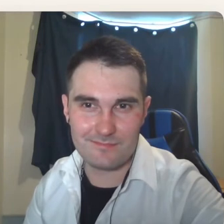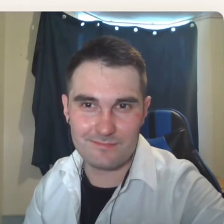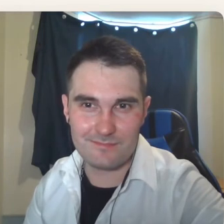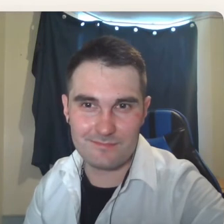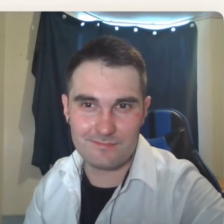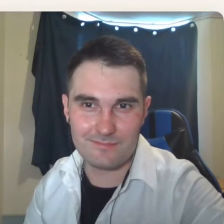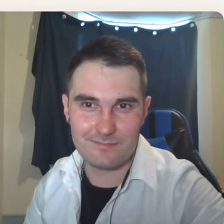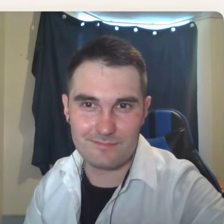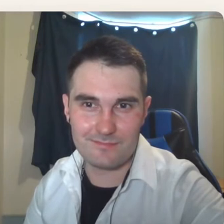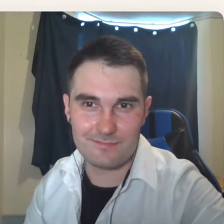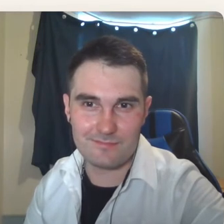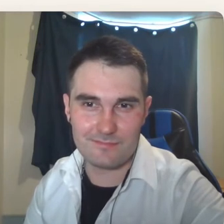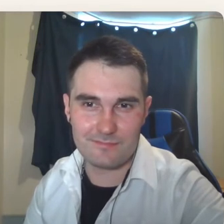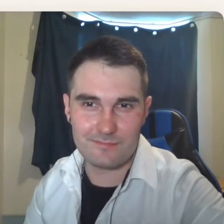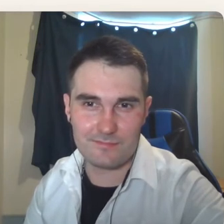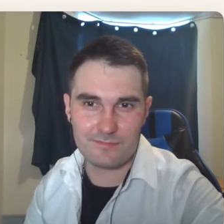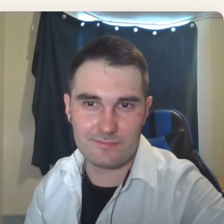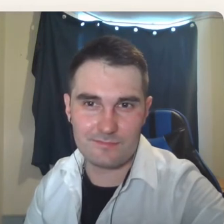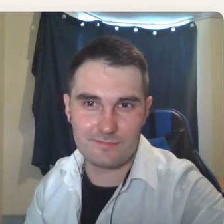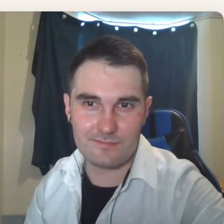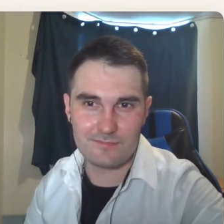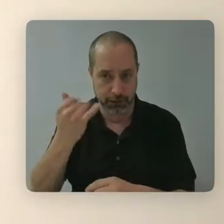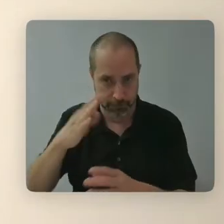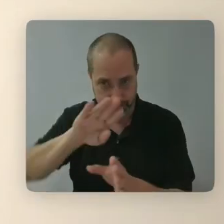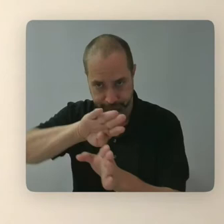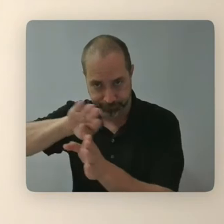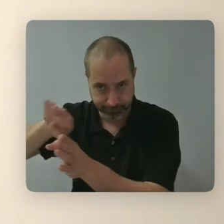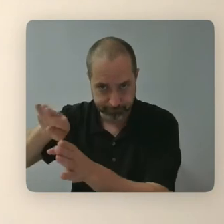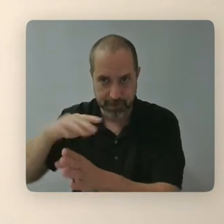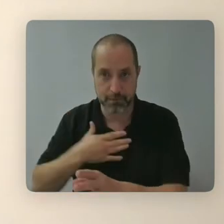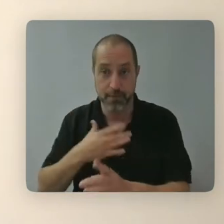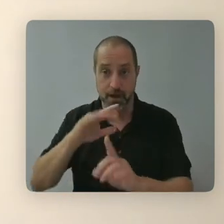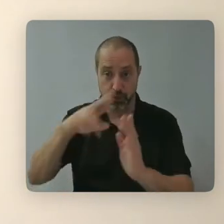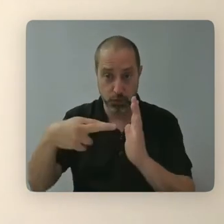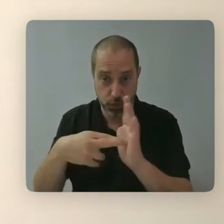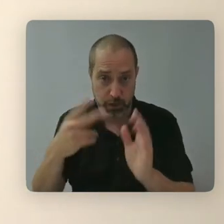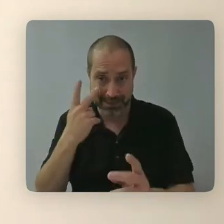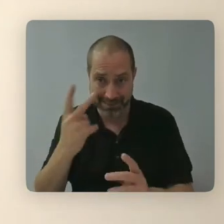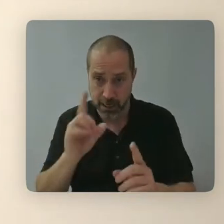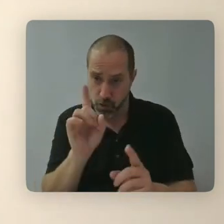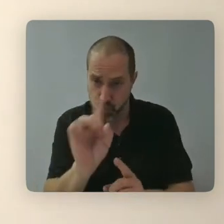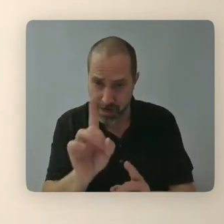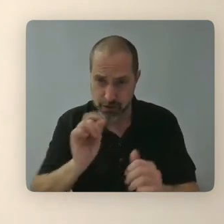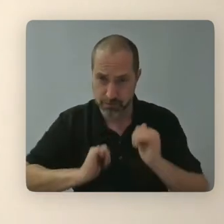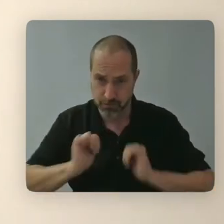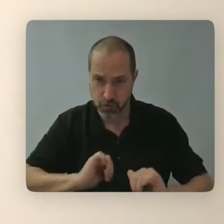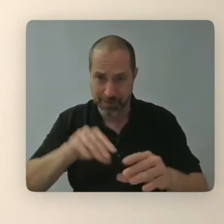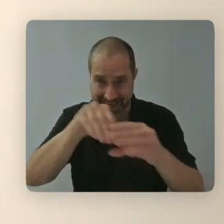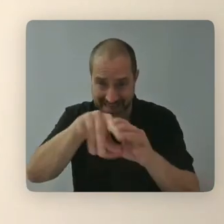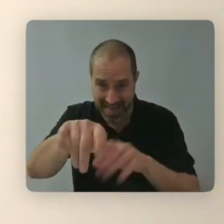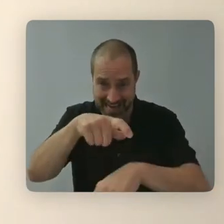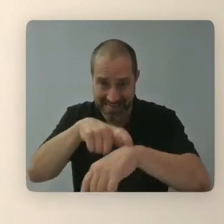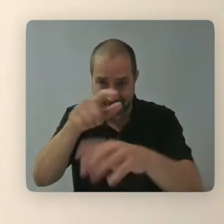understand like where the performer needs to be at this moment in the story and what I have in my directing